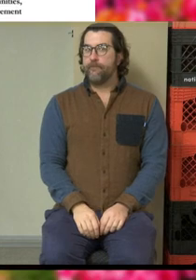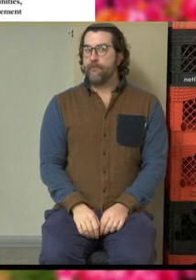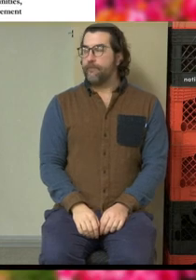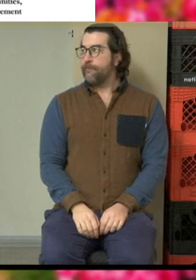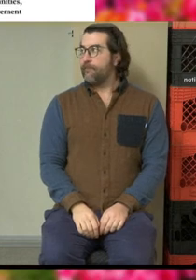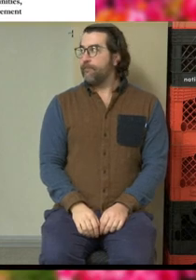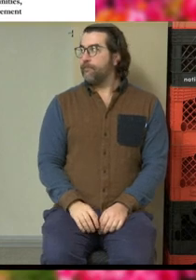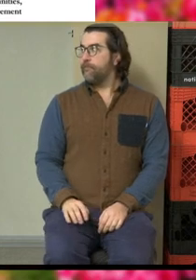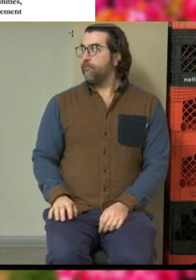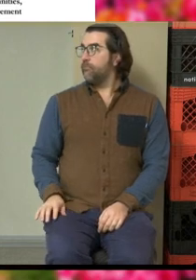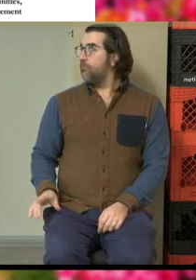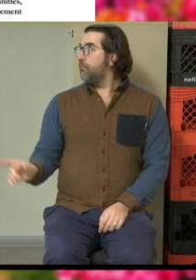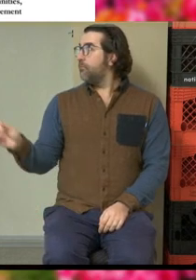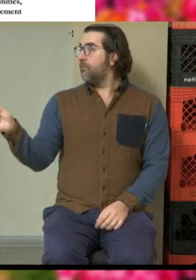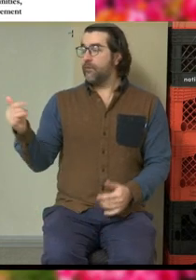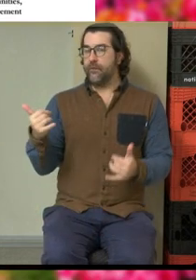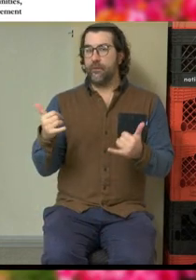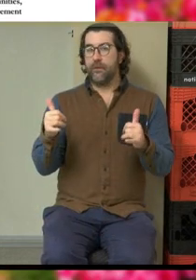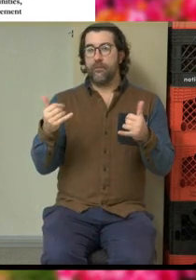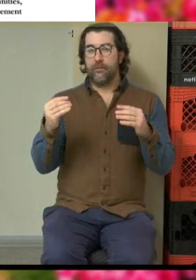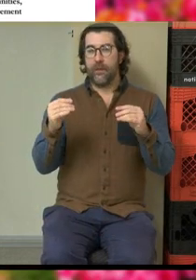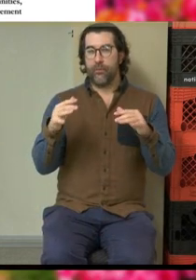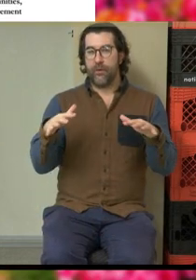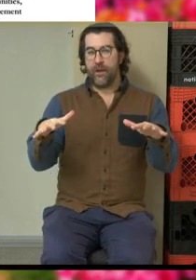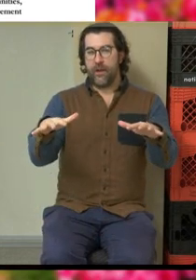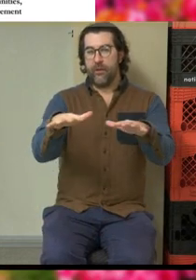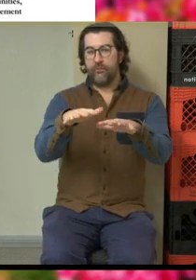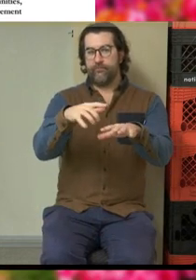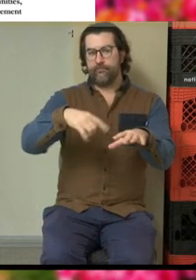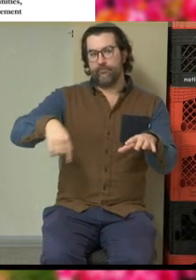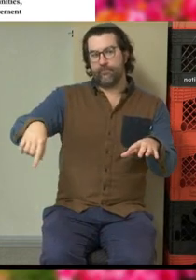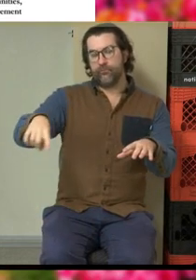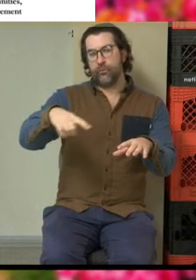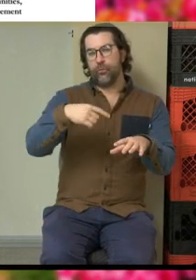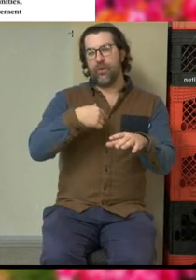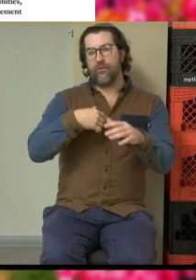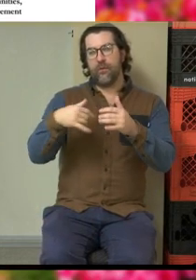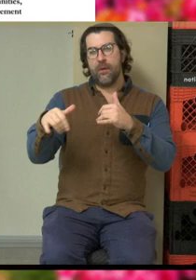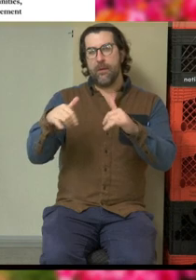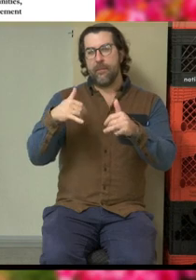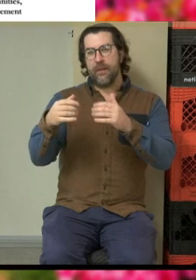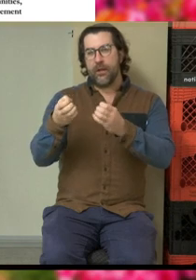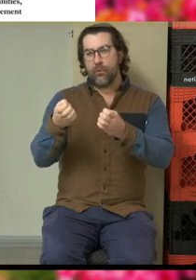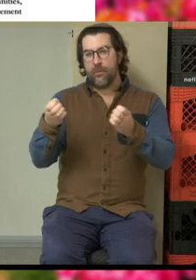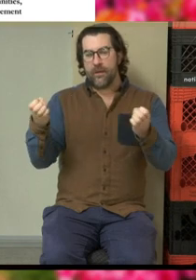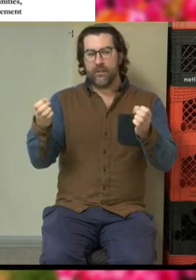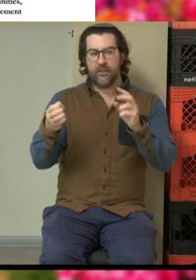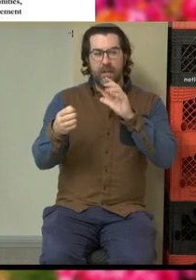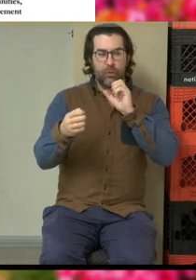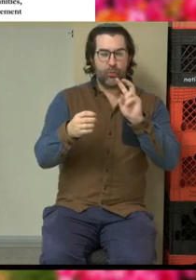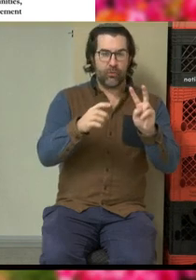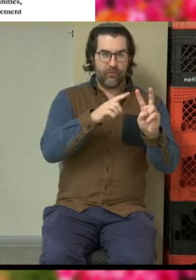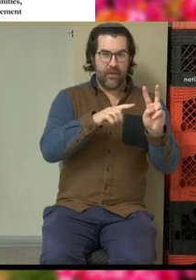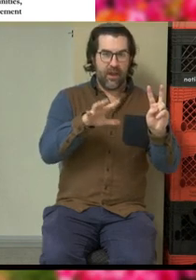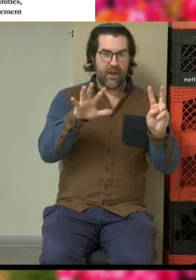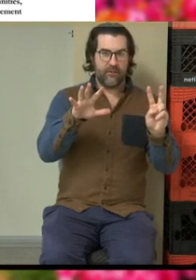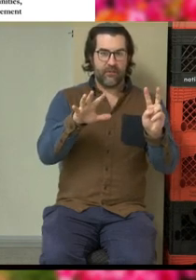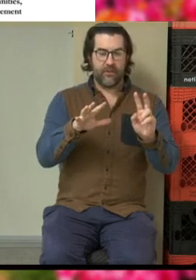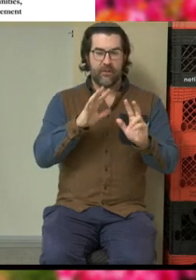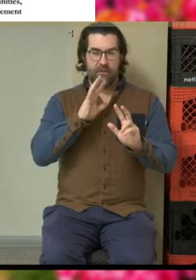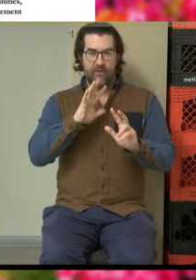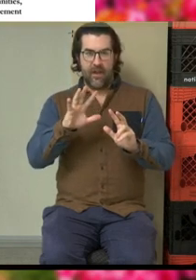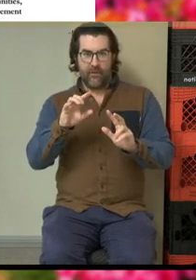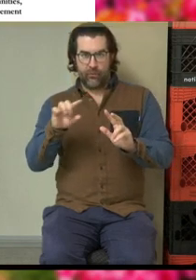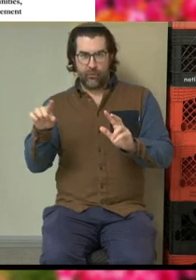And then within the playground itself, we have play equipment for ages 2 to 5 and 5 to 12. So